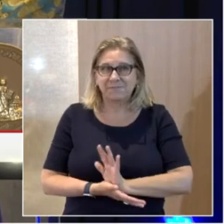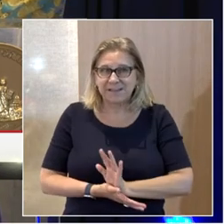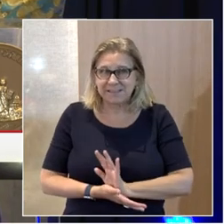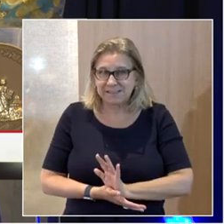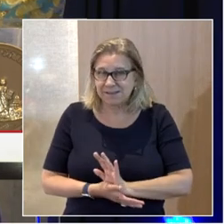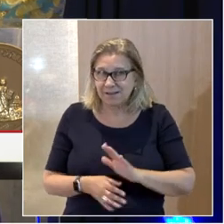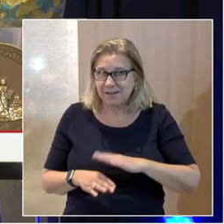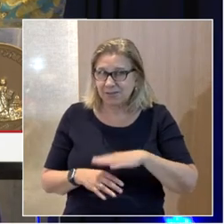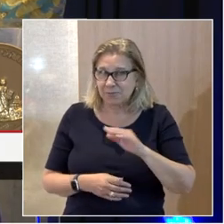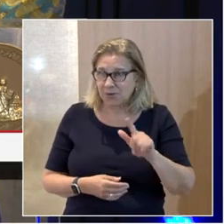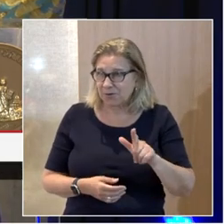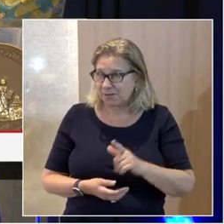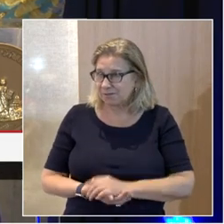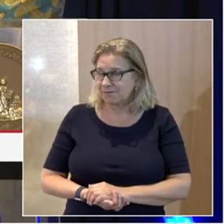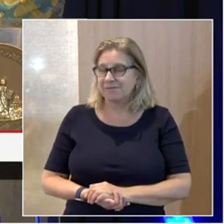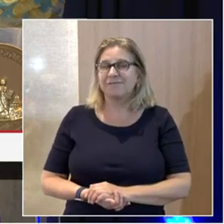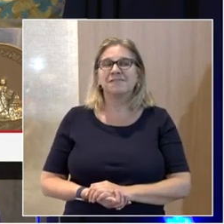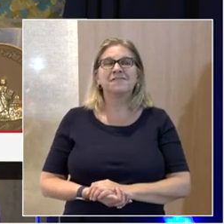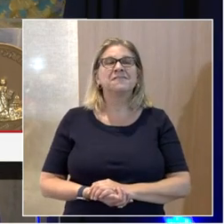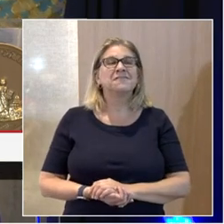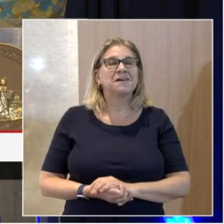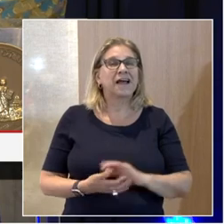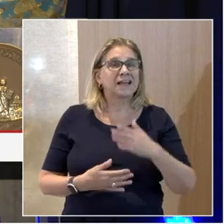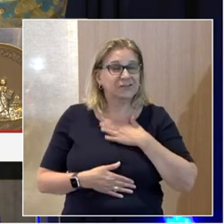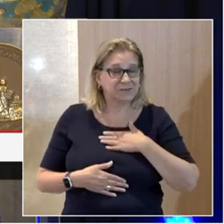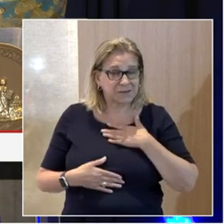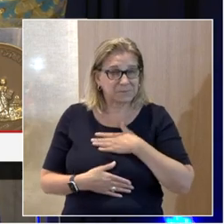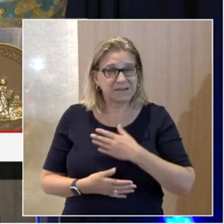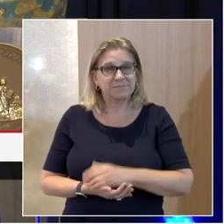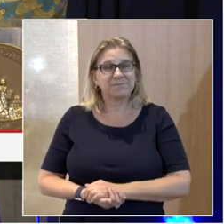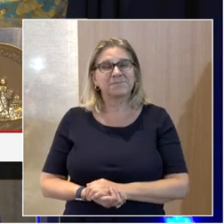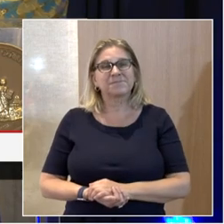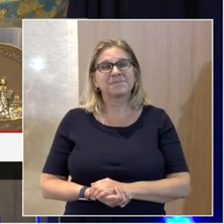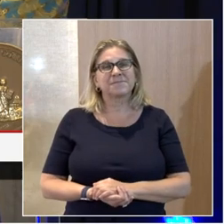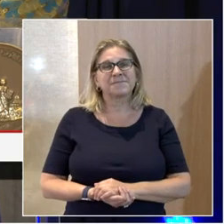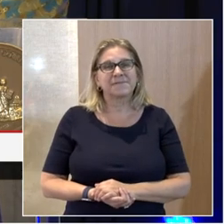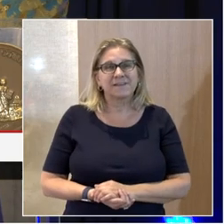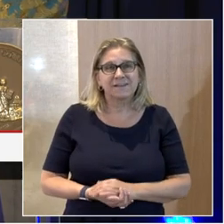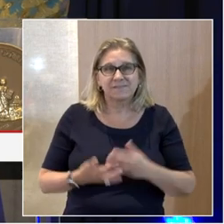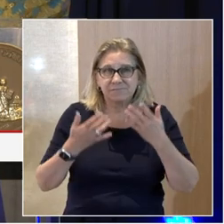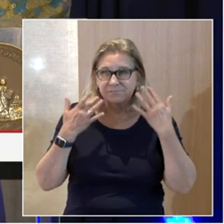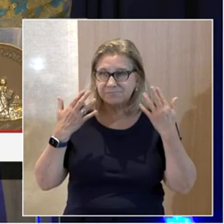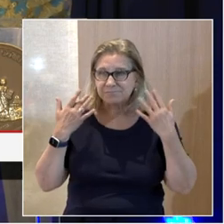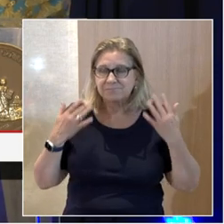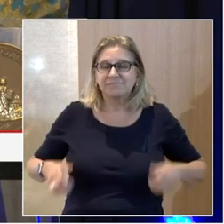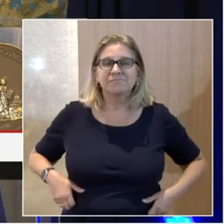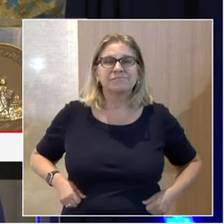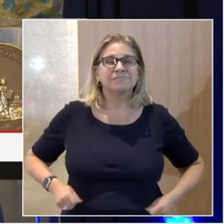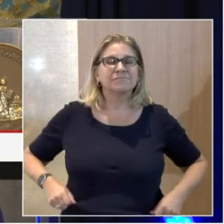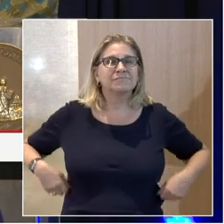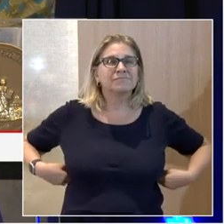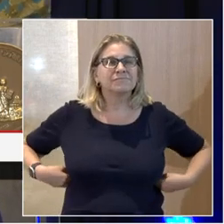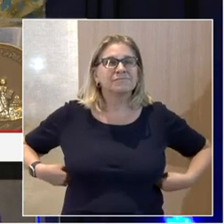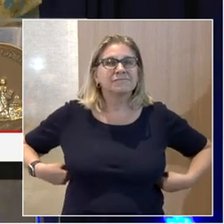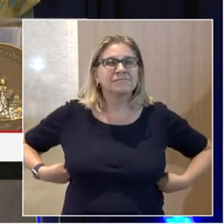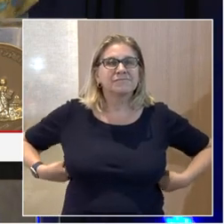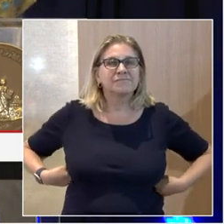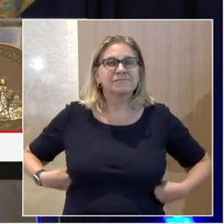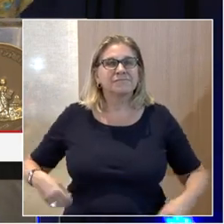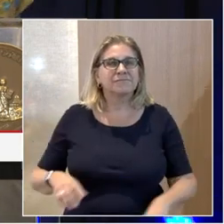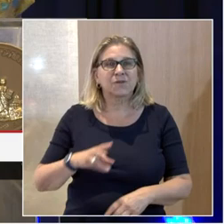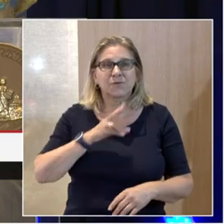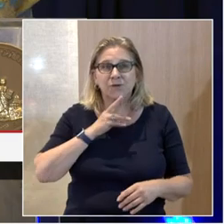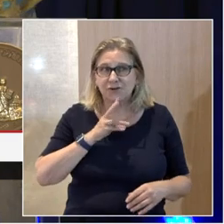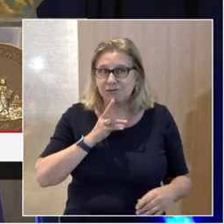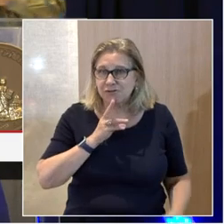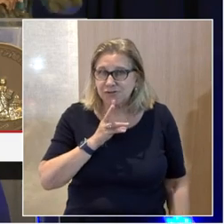Entertainment, more human scale and hospitable public spaces. Water element, river walk in DC.